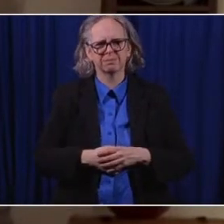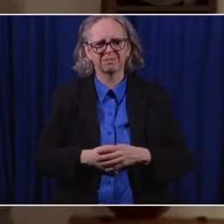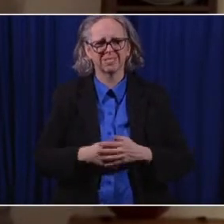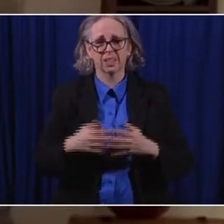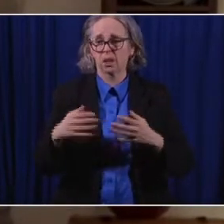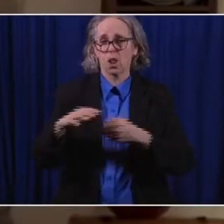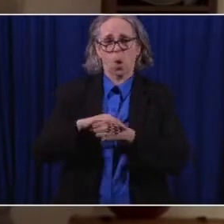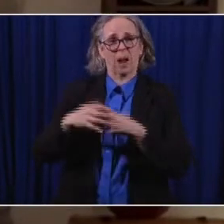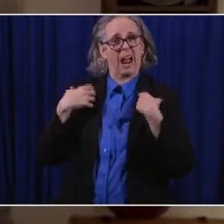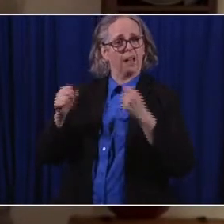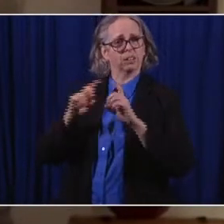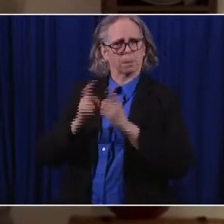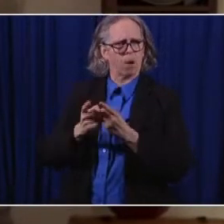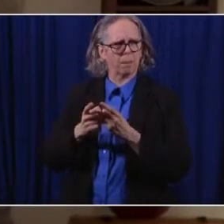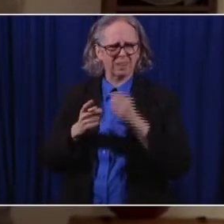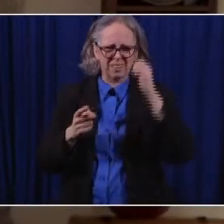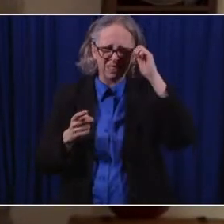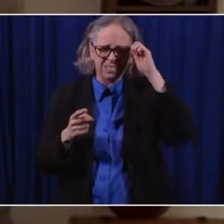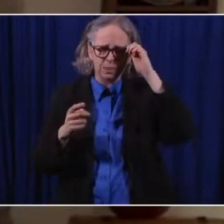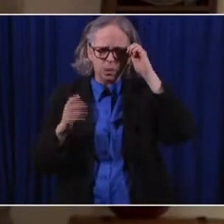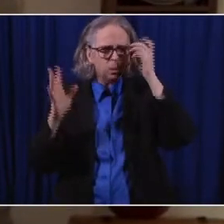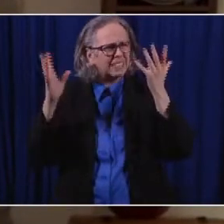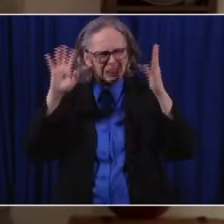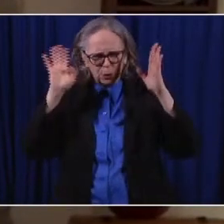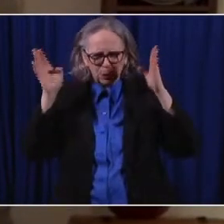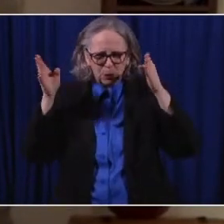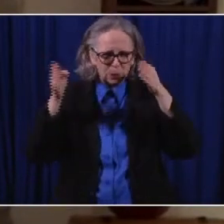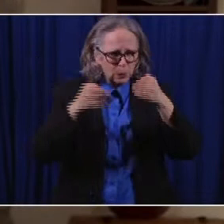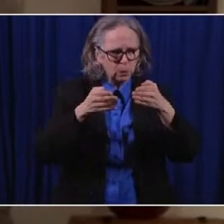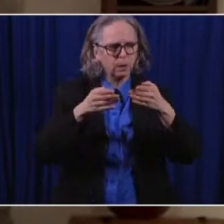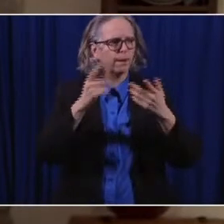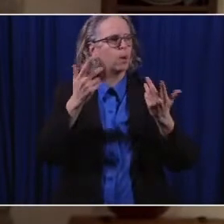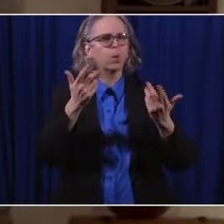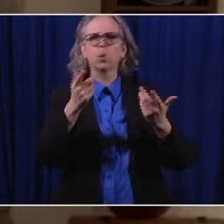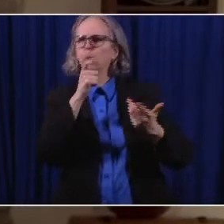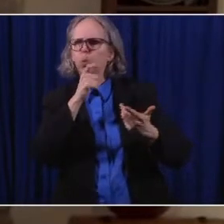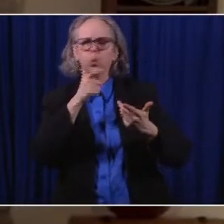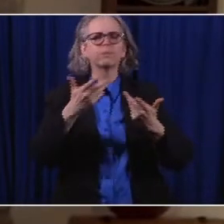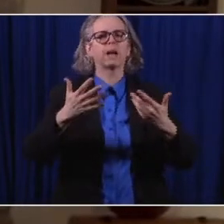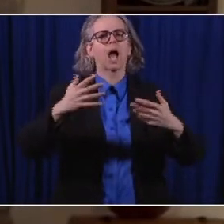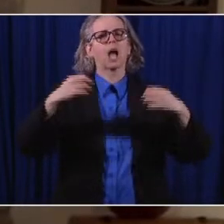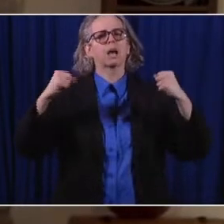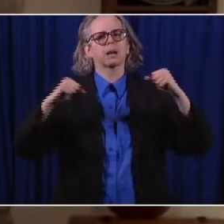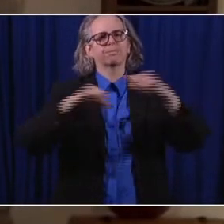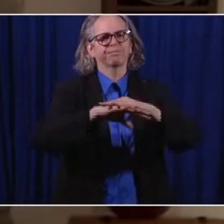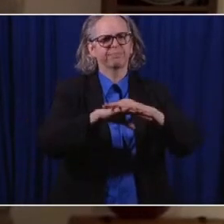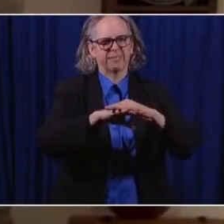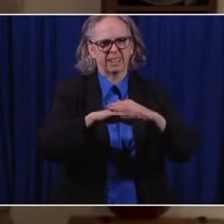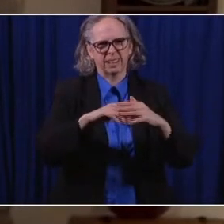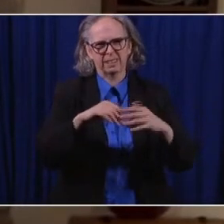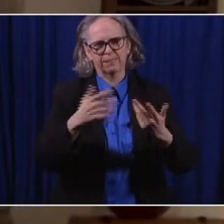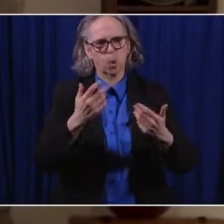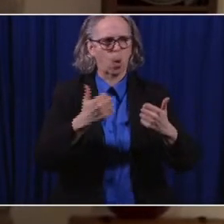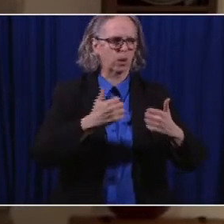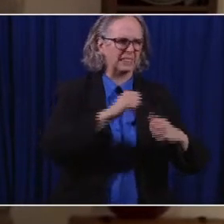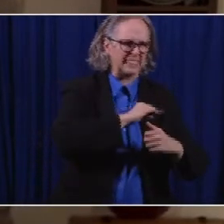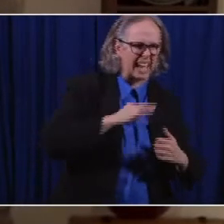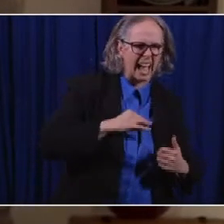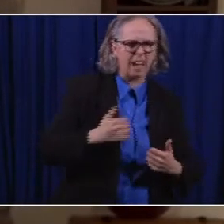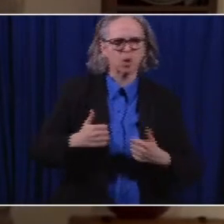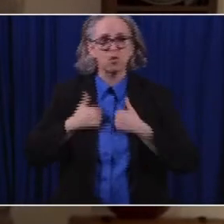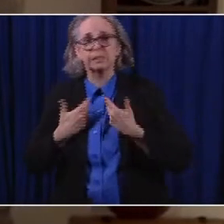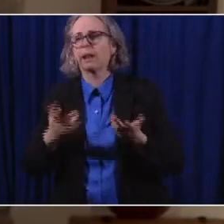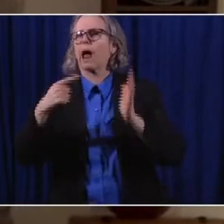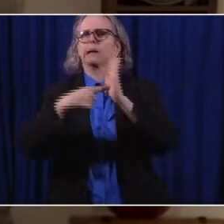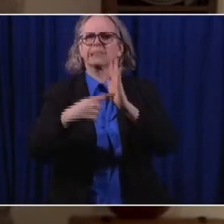of congregate care residents and staff, such as those at nursing homes and assisted living facilities who are